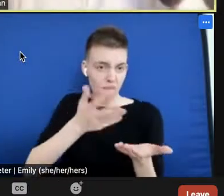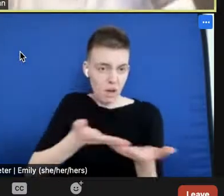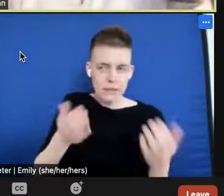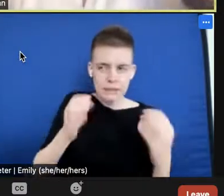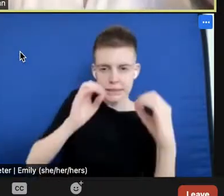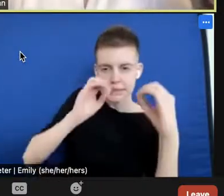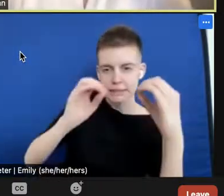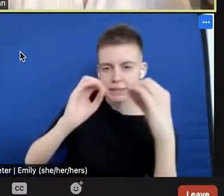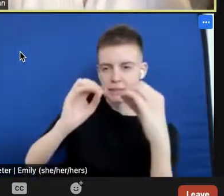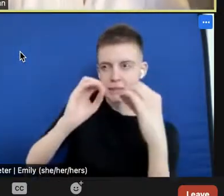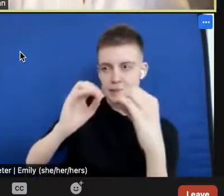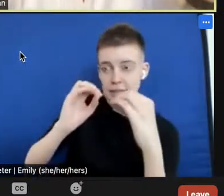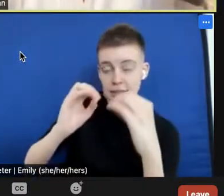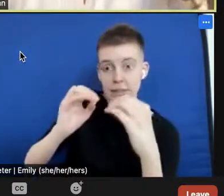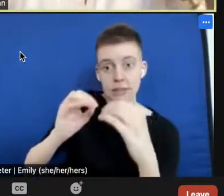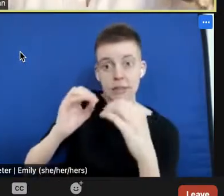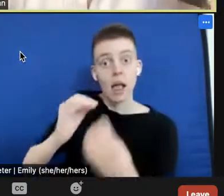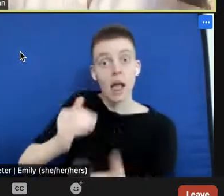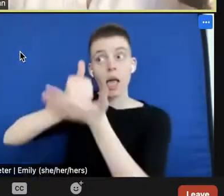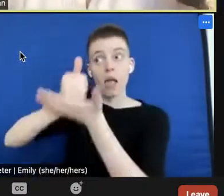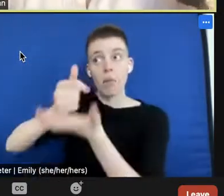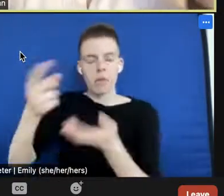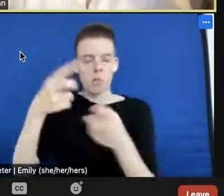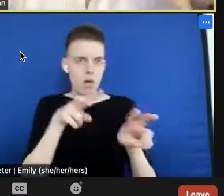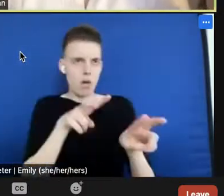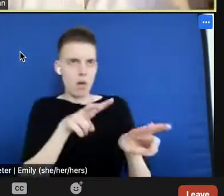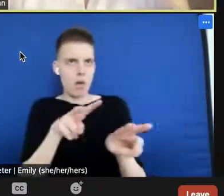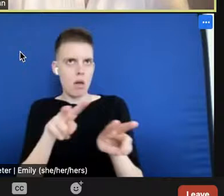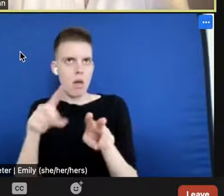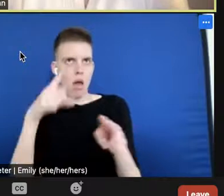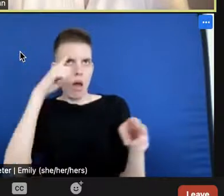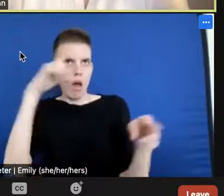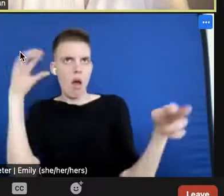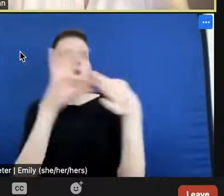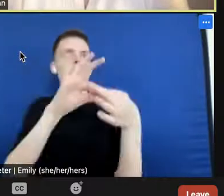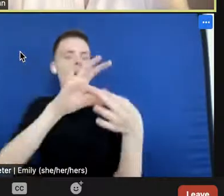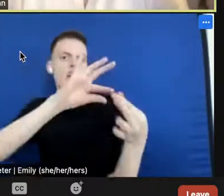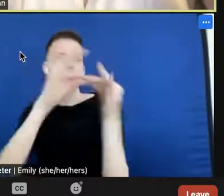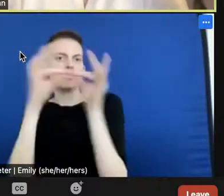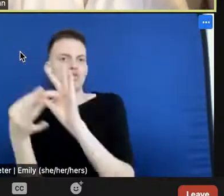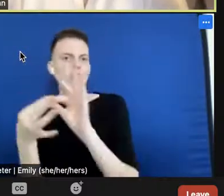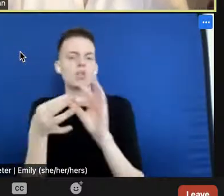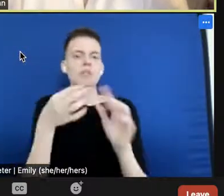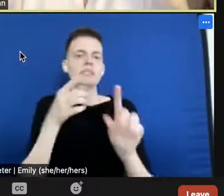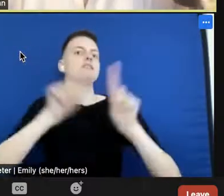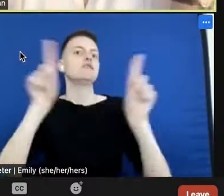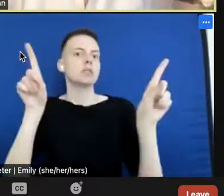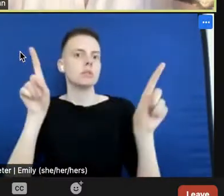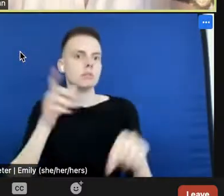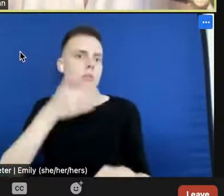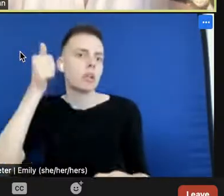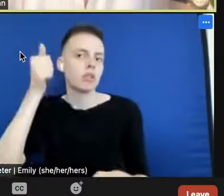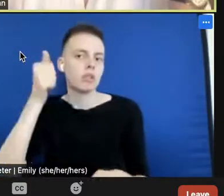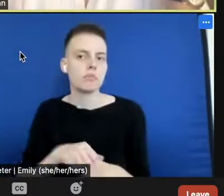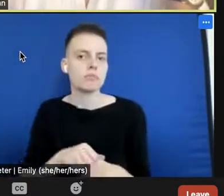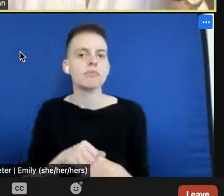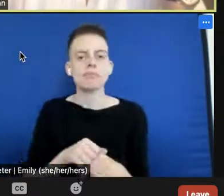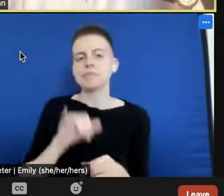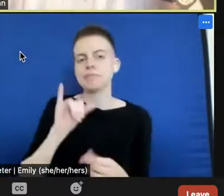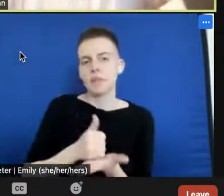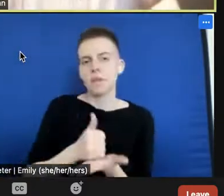images, resulted in the child looking at these images in a different way. And that's helpful. That's